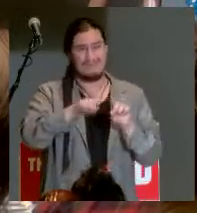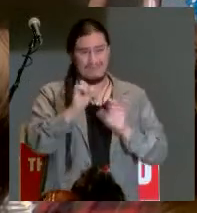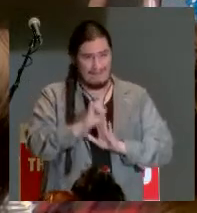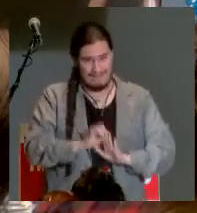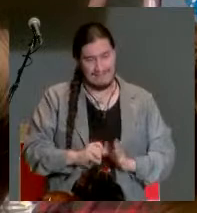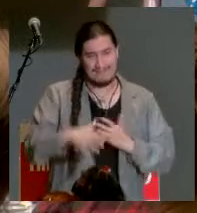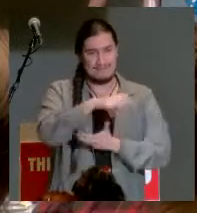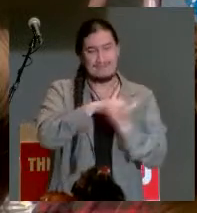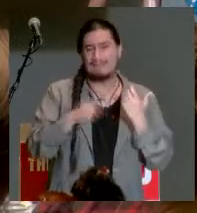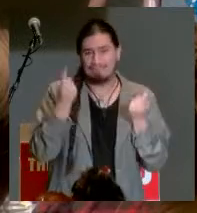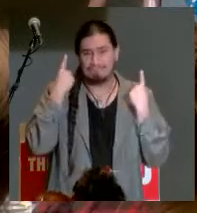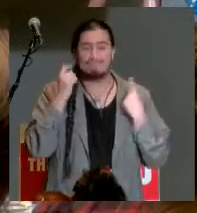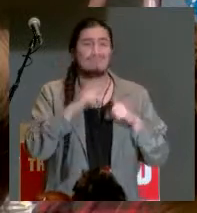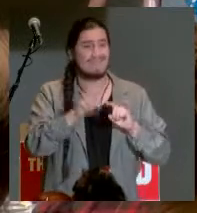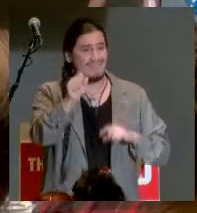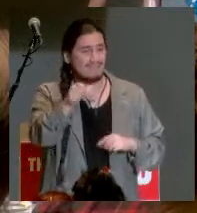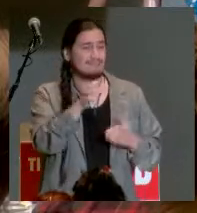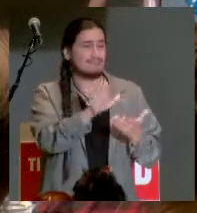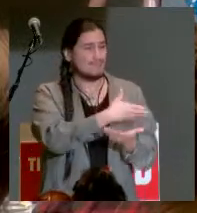But yeah,